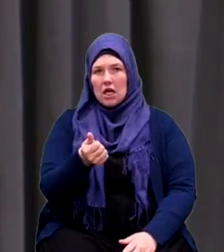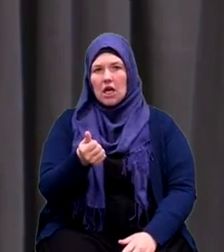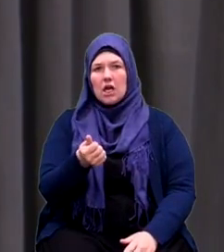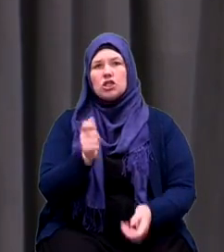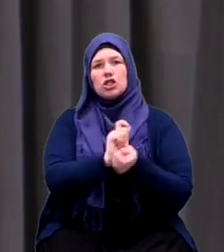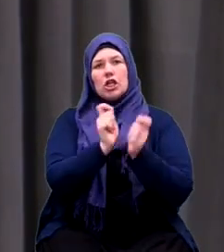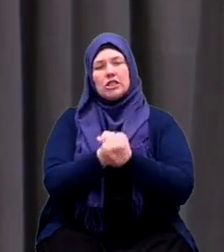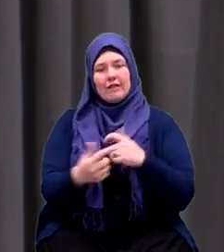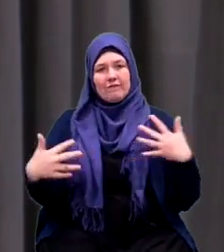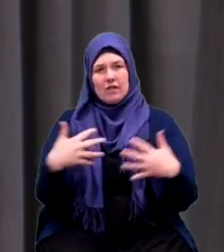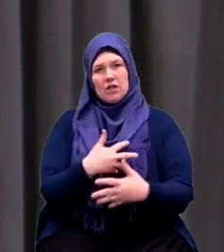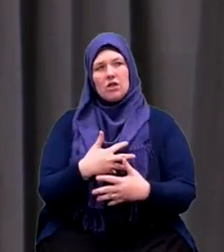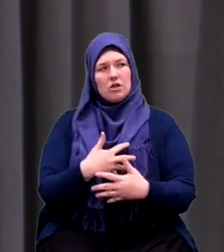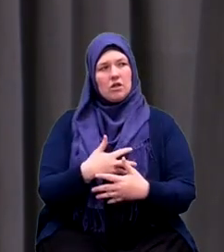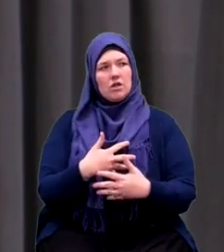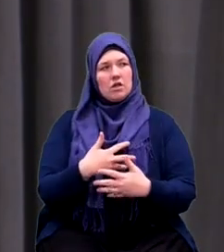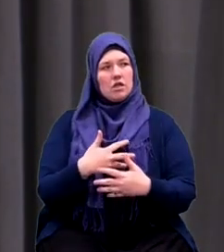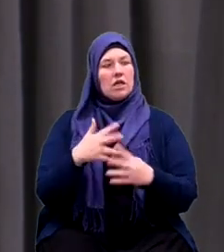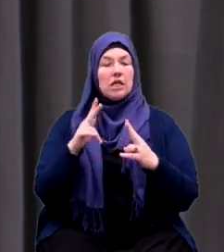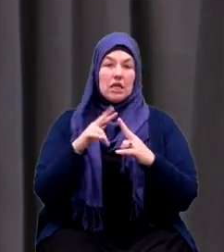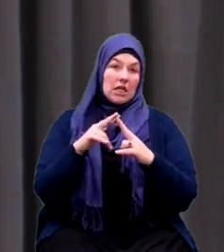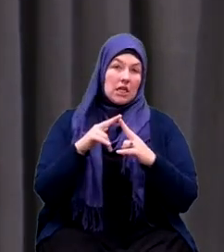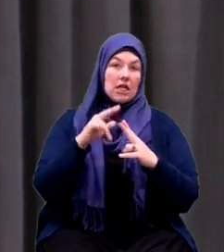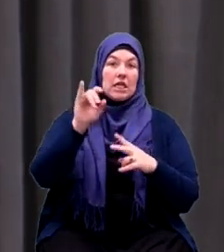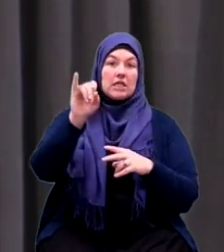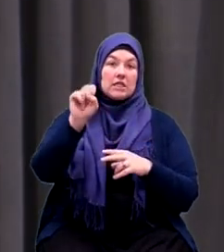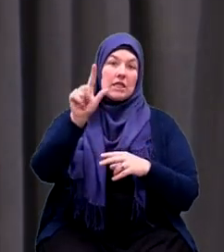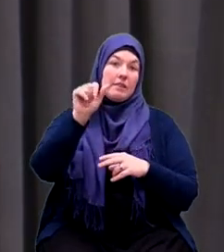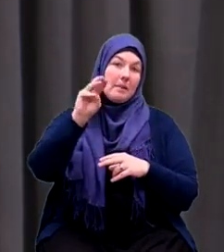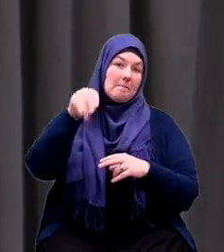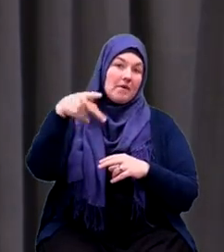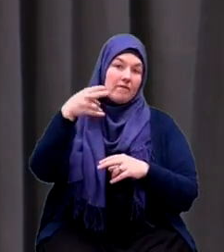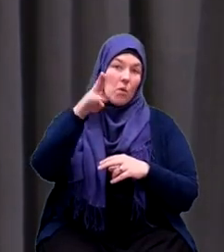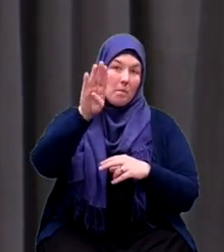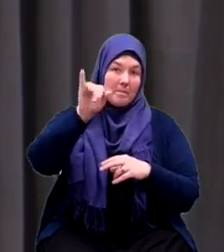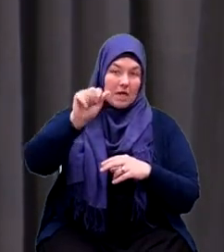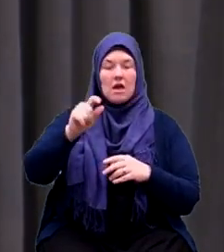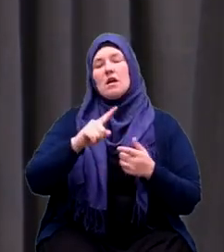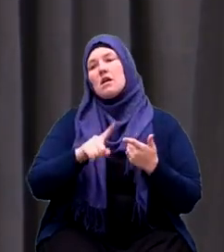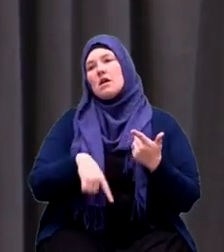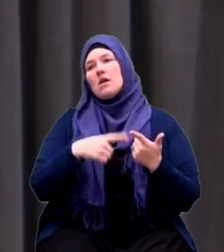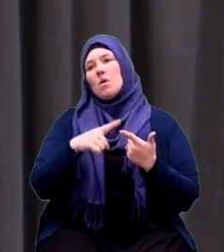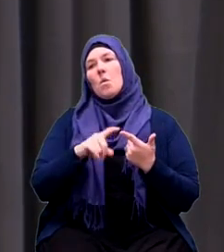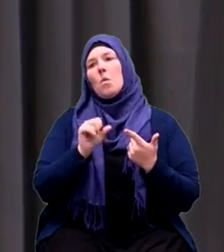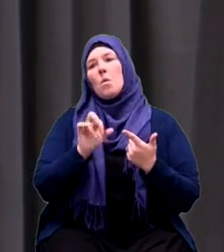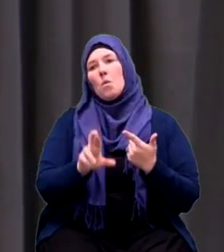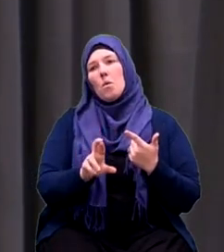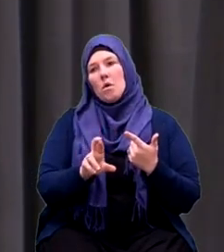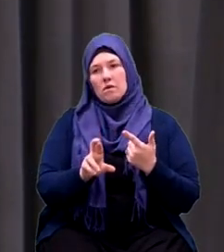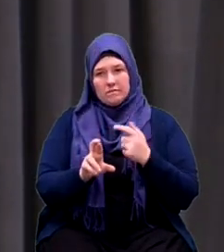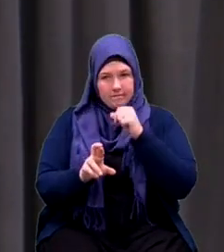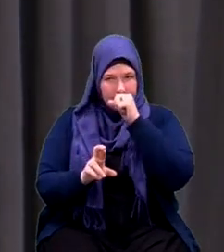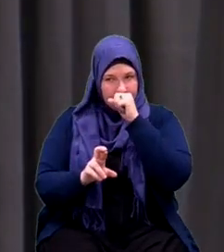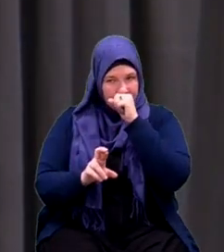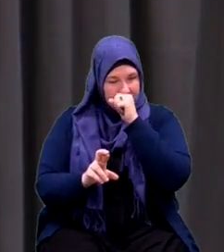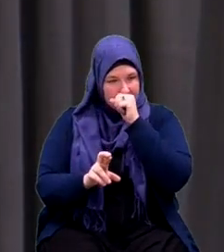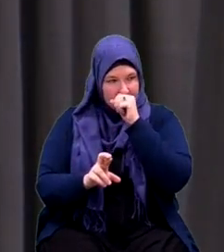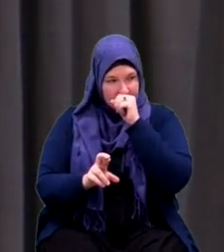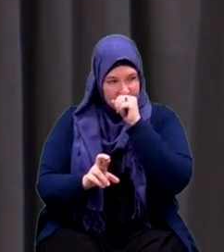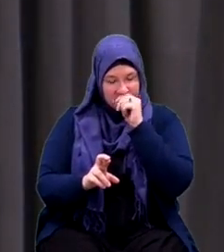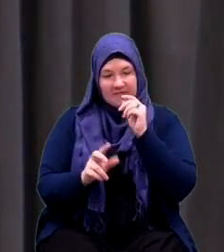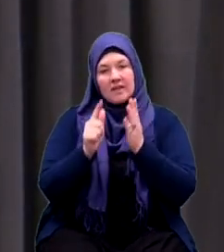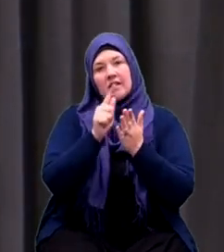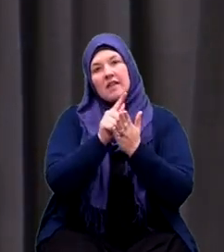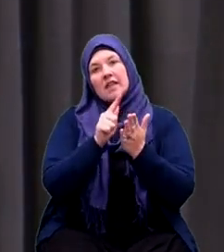fear of either Islamophobia or illegitimate undue process of